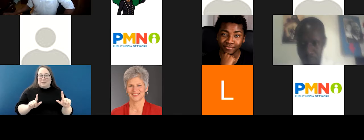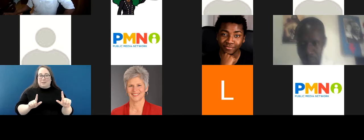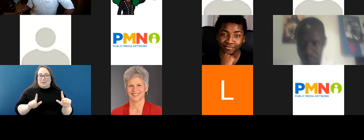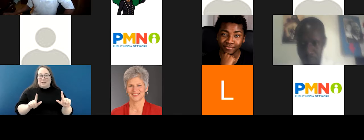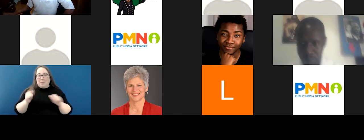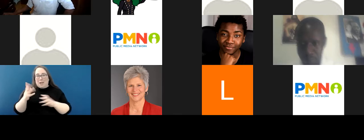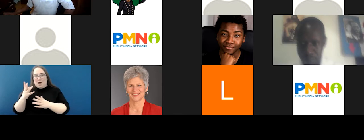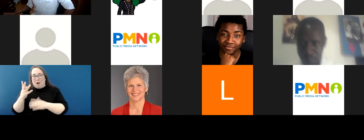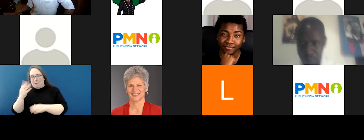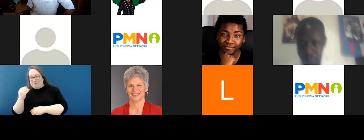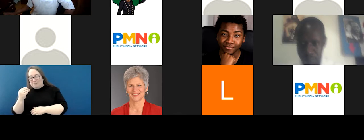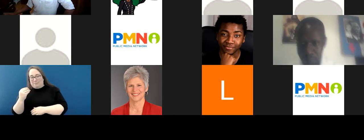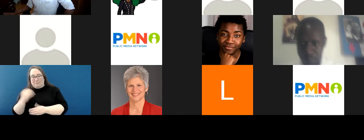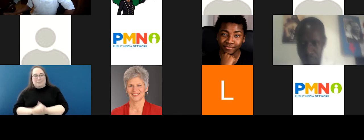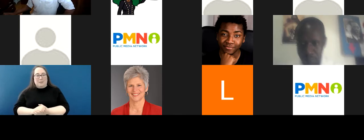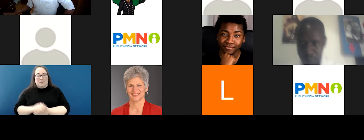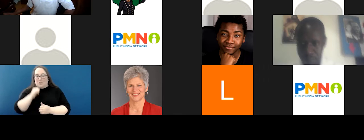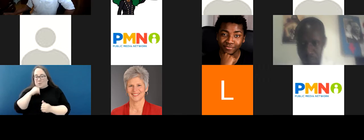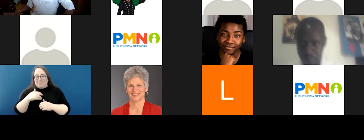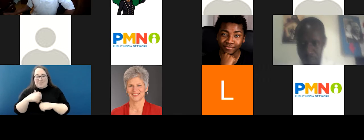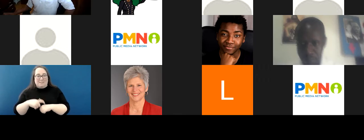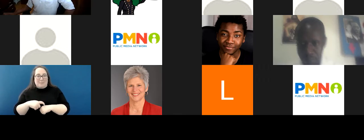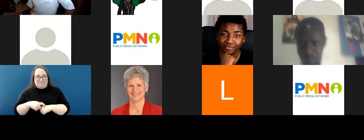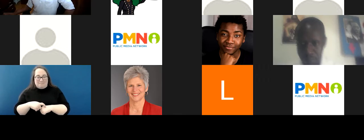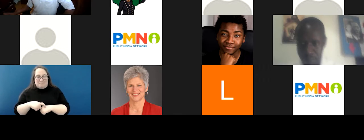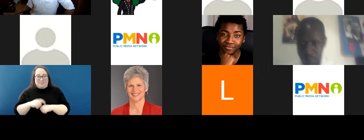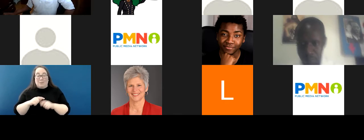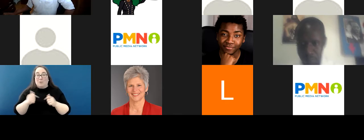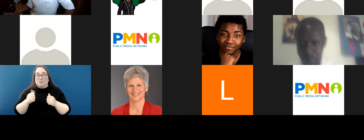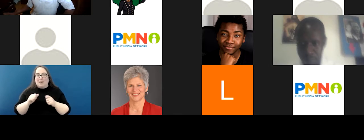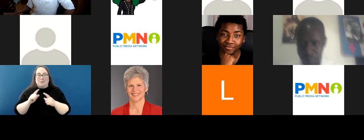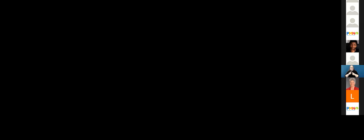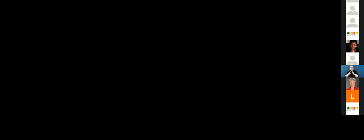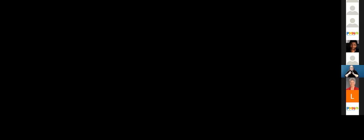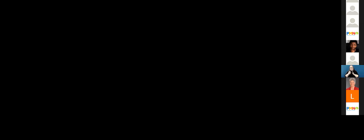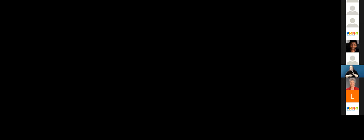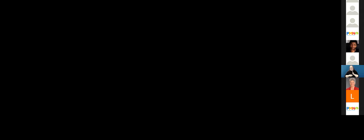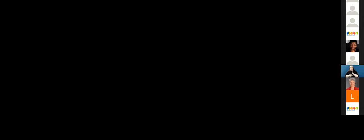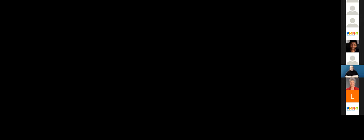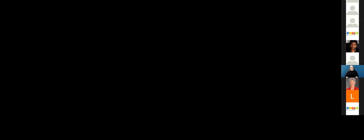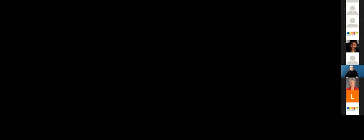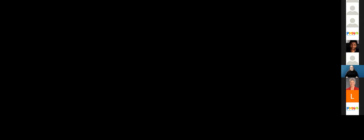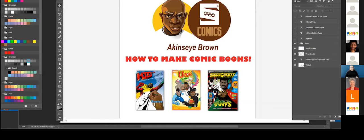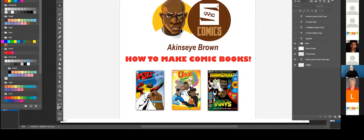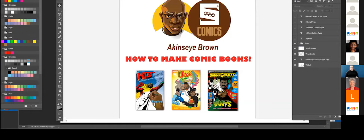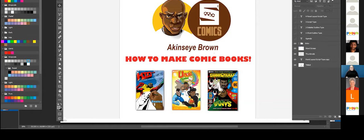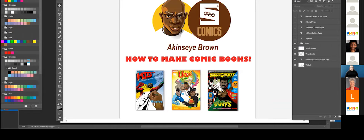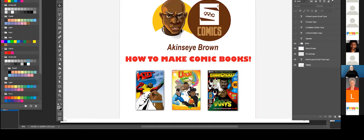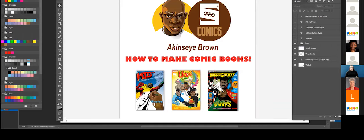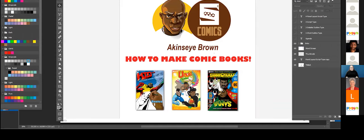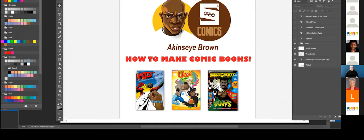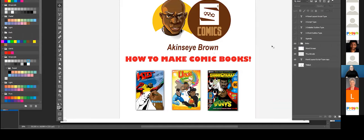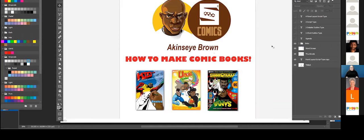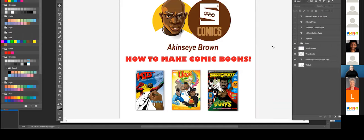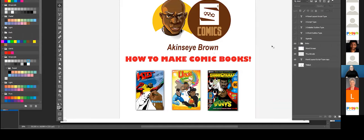end. We don't have a lot of time this afternoon, but we're gonna try to jump right in this and have a good